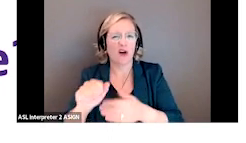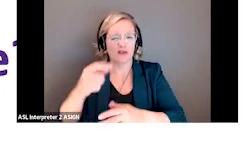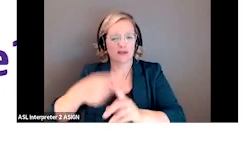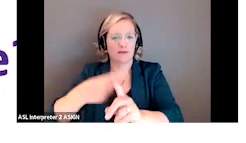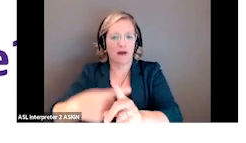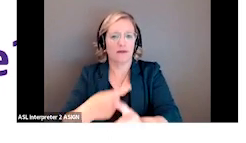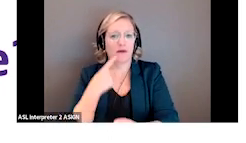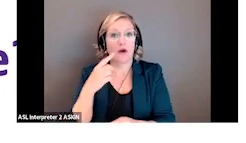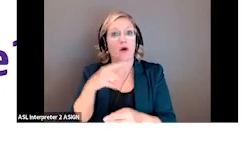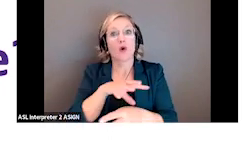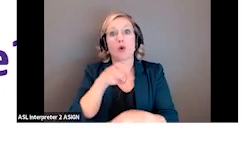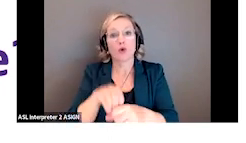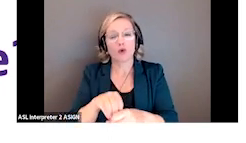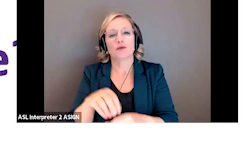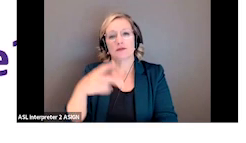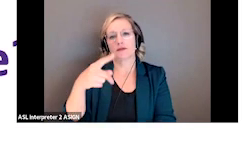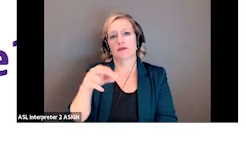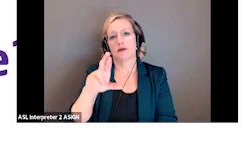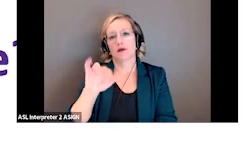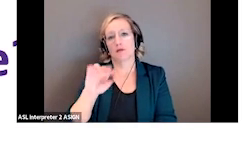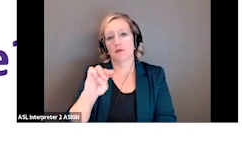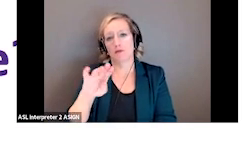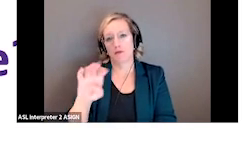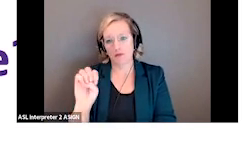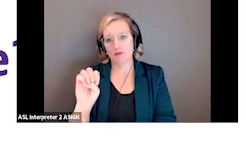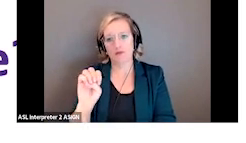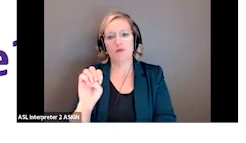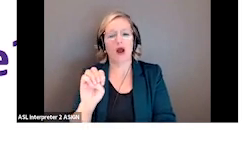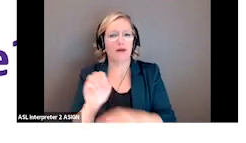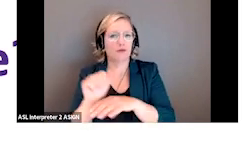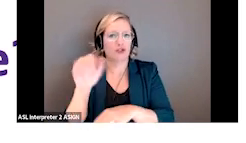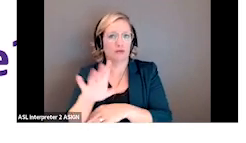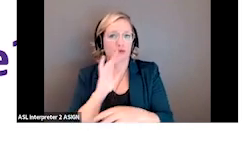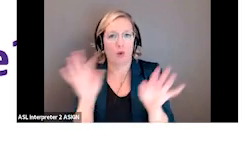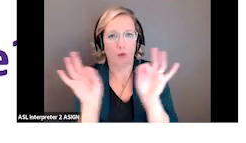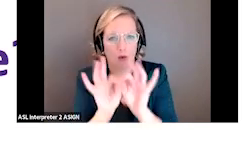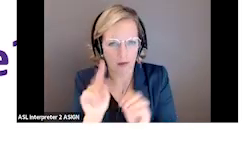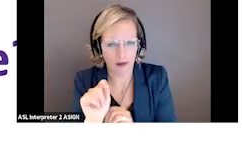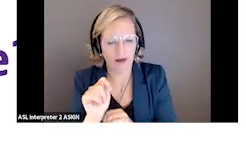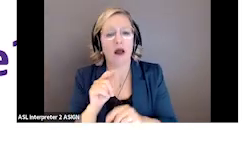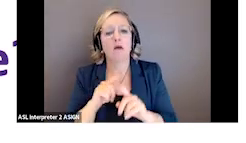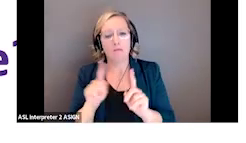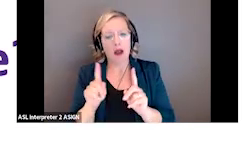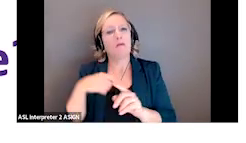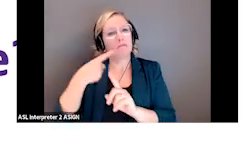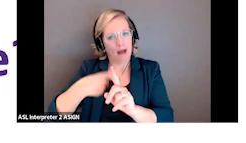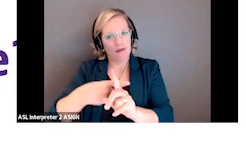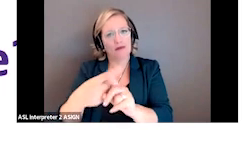well worth that expense. But every month, there's a $30 fee that you're going to pay. Highly, highly recommended and